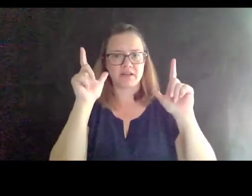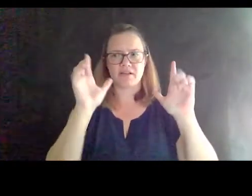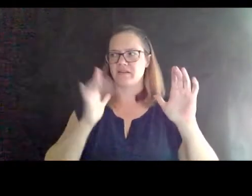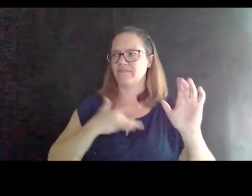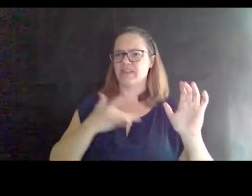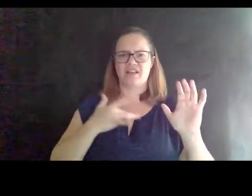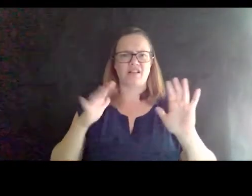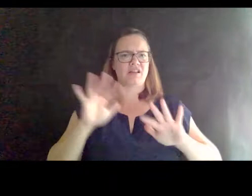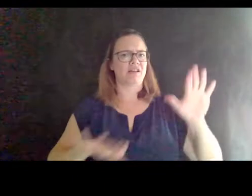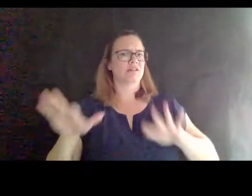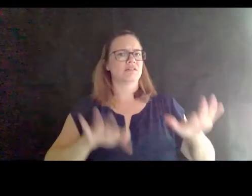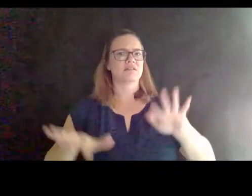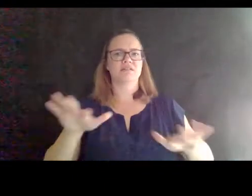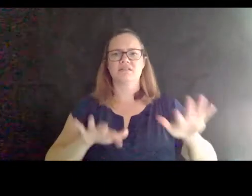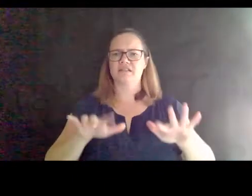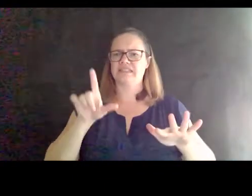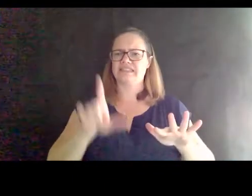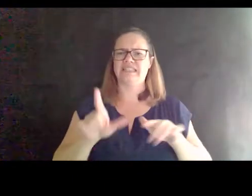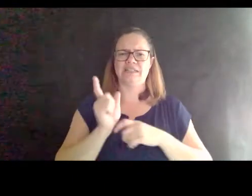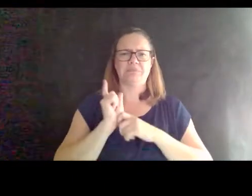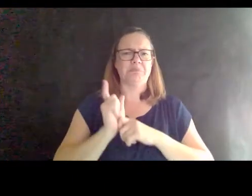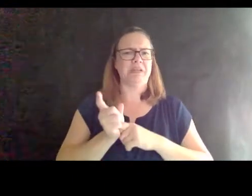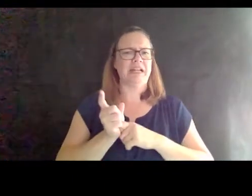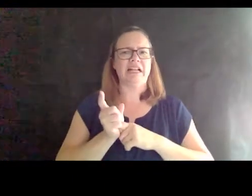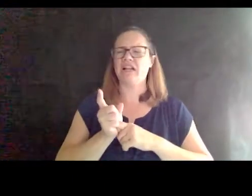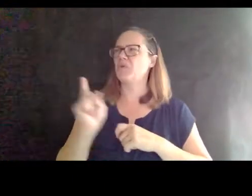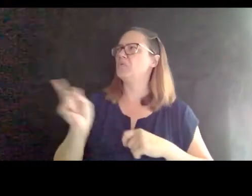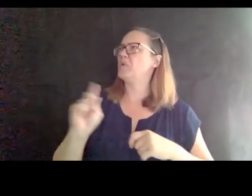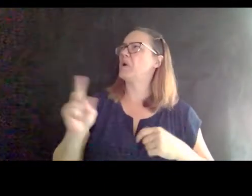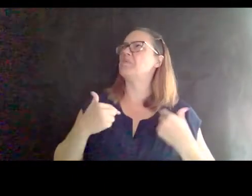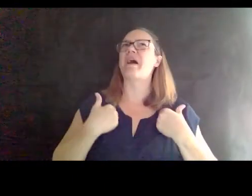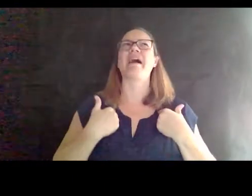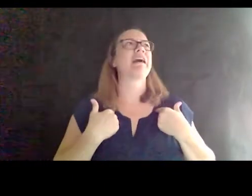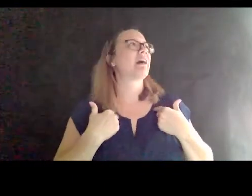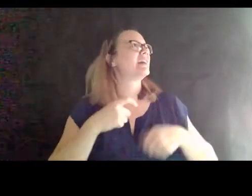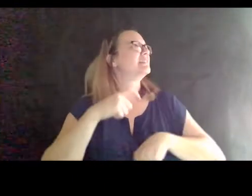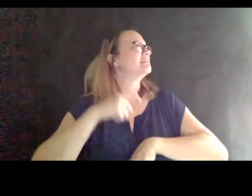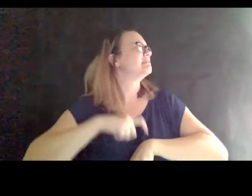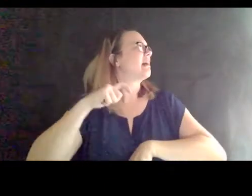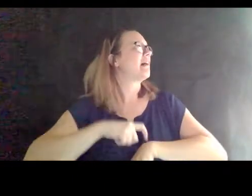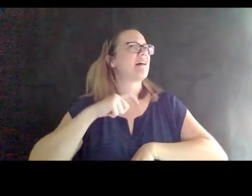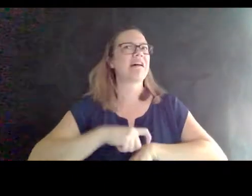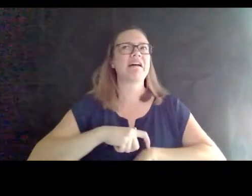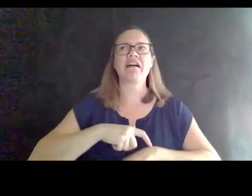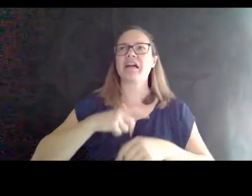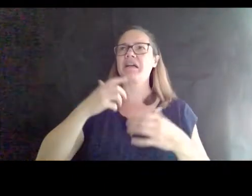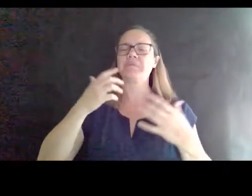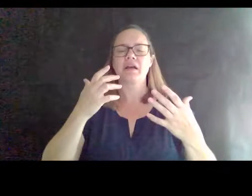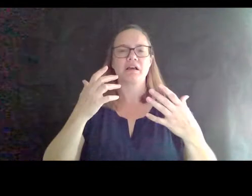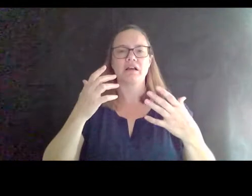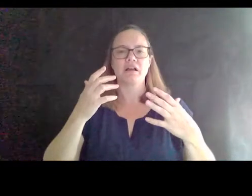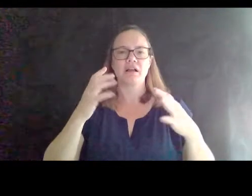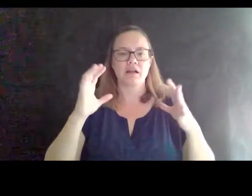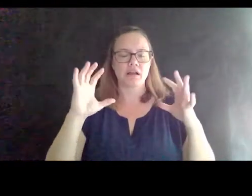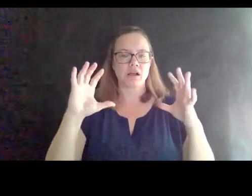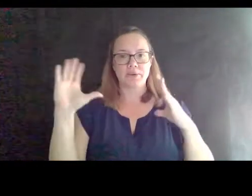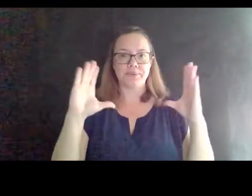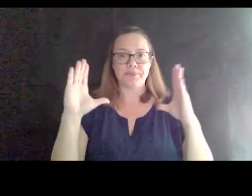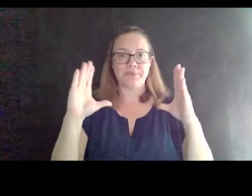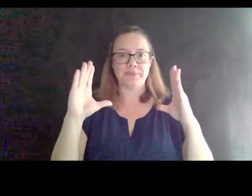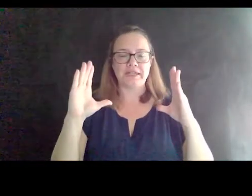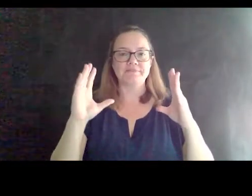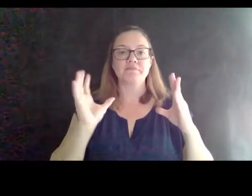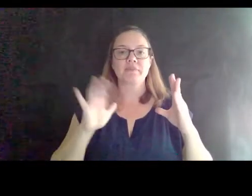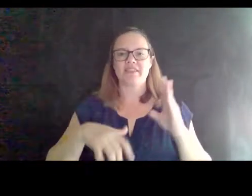for a few minutes and it takes takes a minute to kind of figure out wait, where am I? What what time of day it is? And so this is